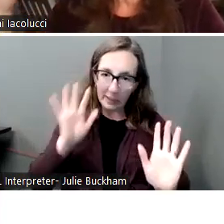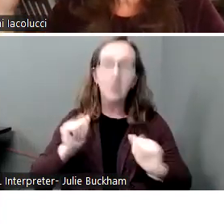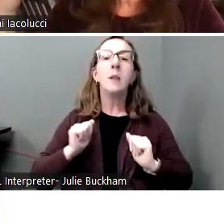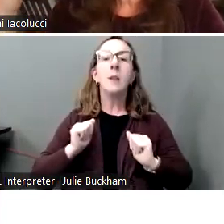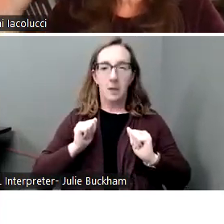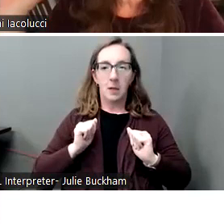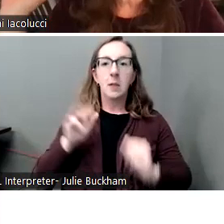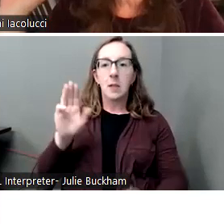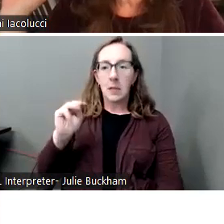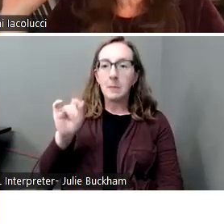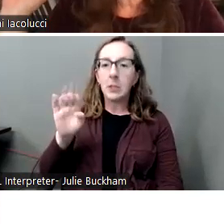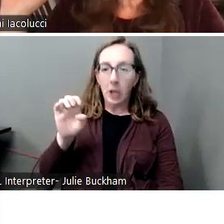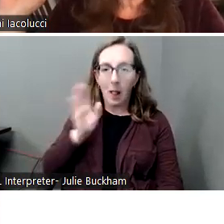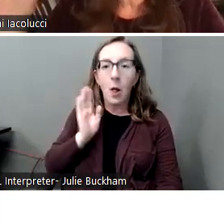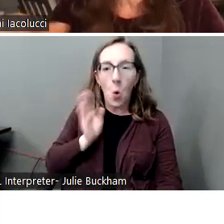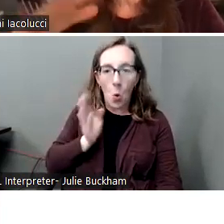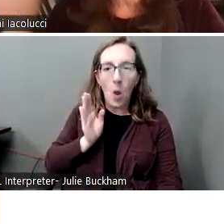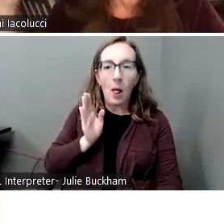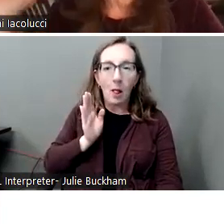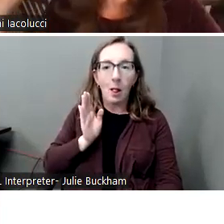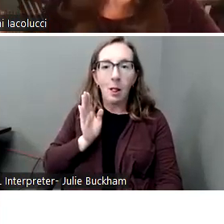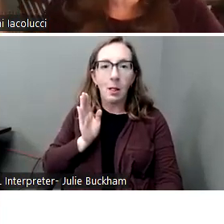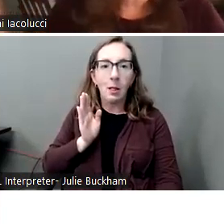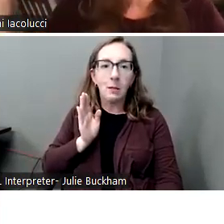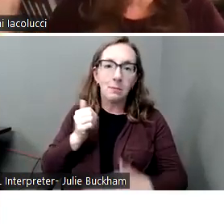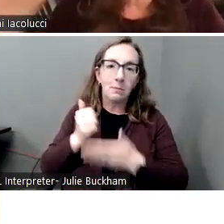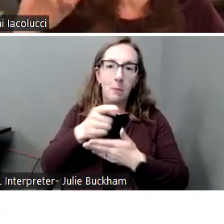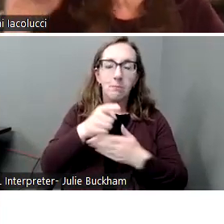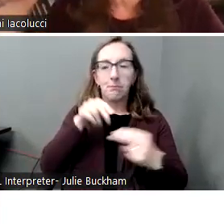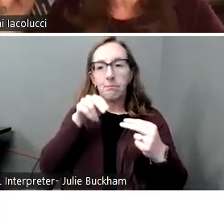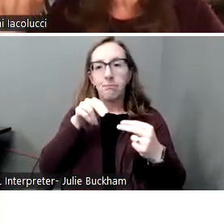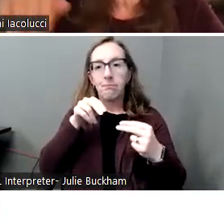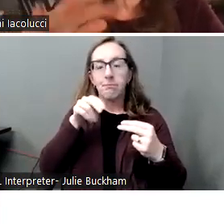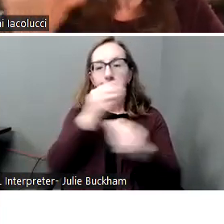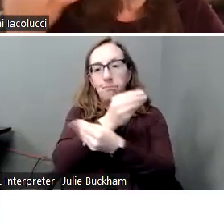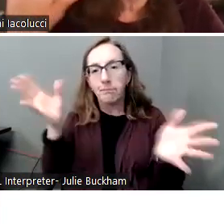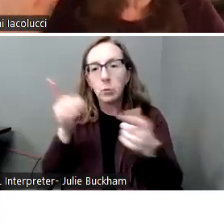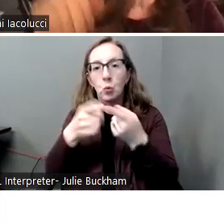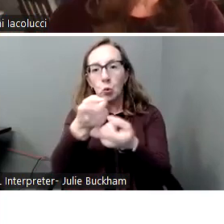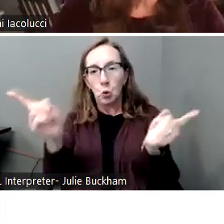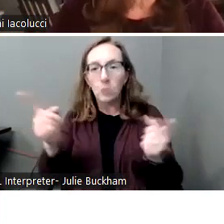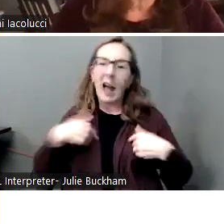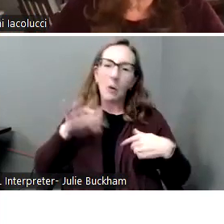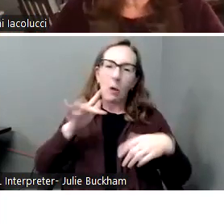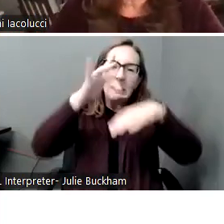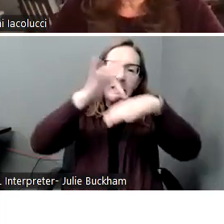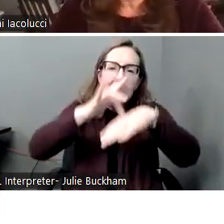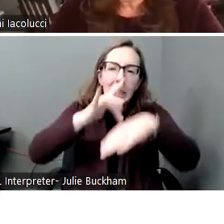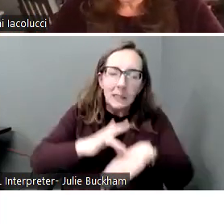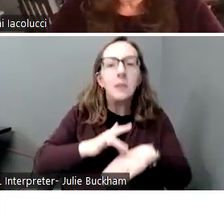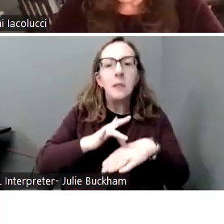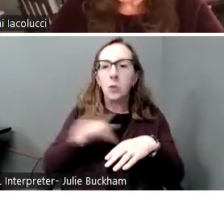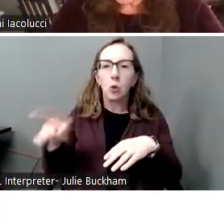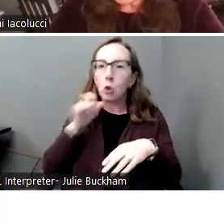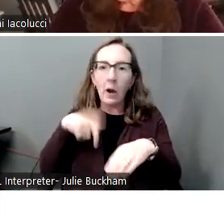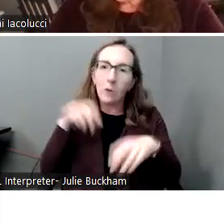the slide deck available to you. So I will touch on some things and other things I won't. So you don't have to pay that much attention. Don't